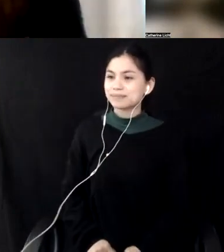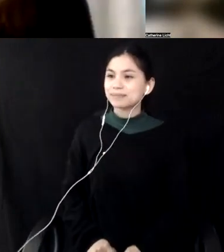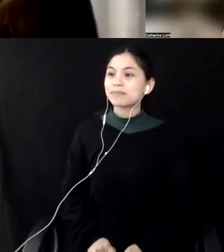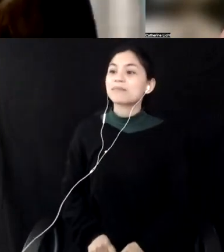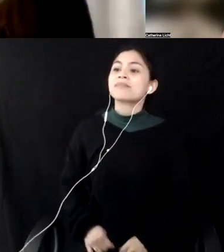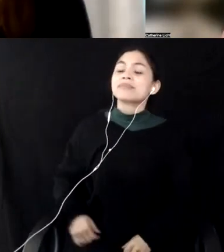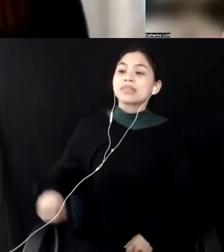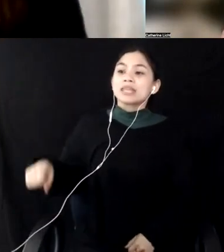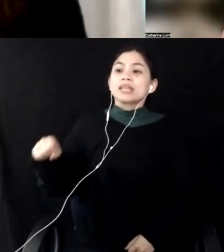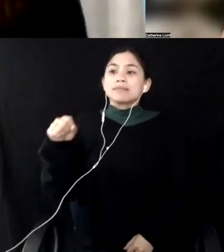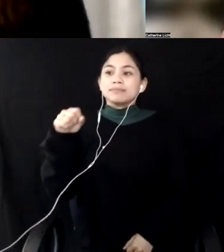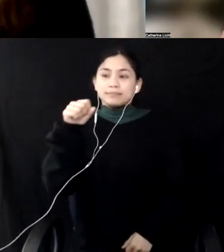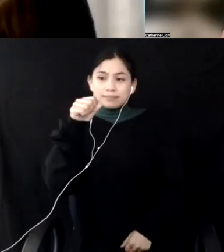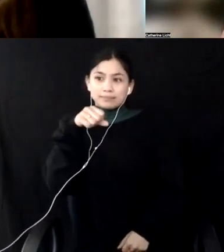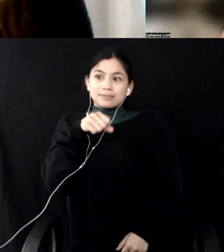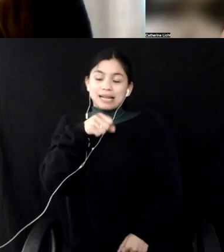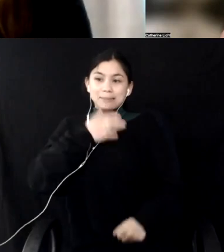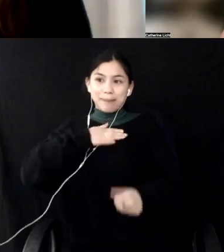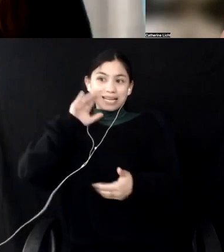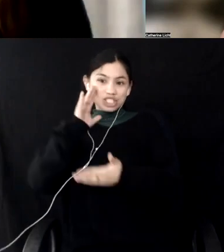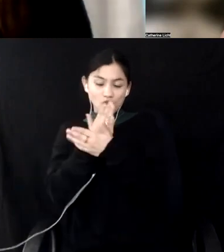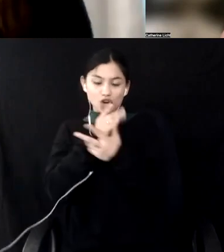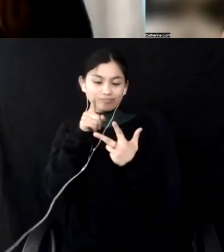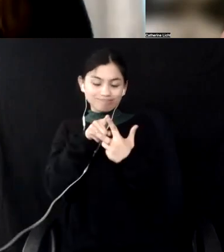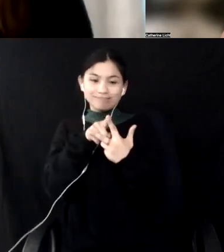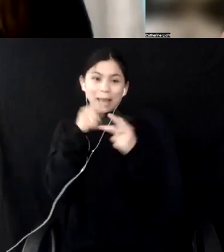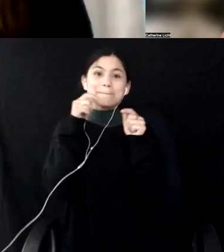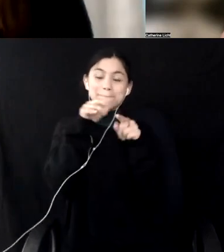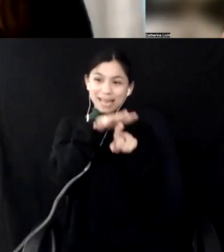so my daughter is actually in a mainstream environment.